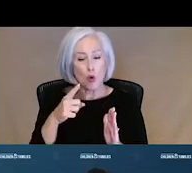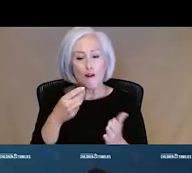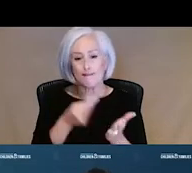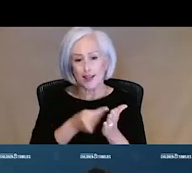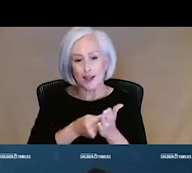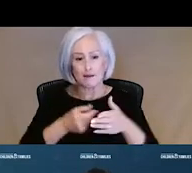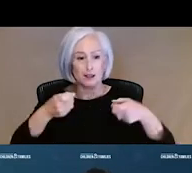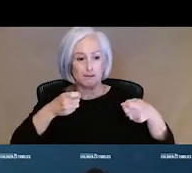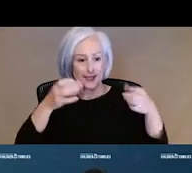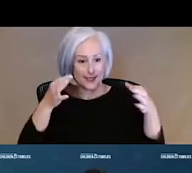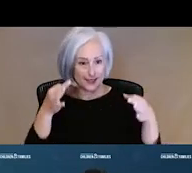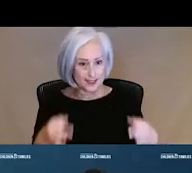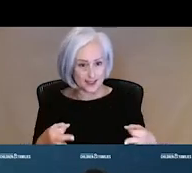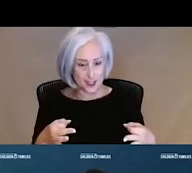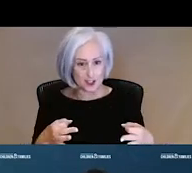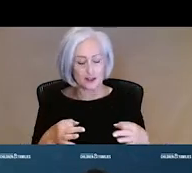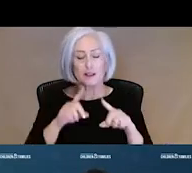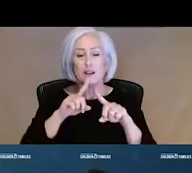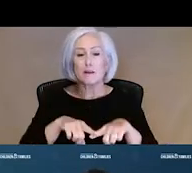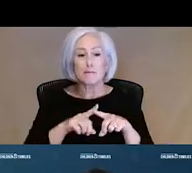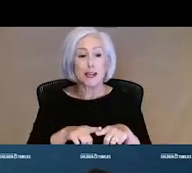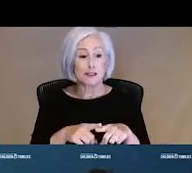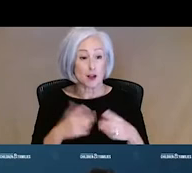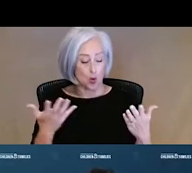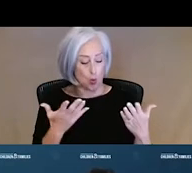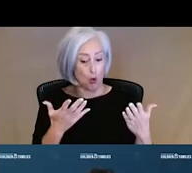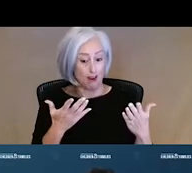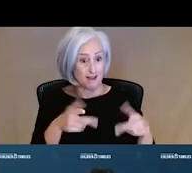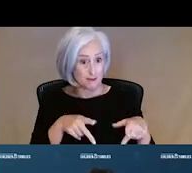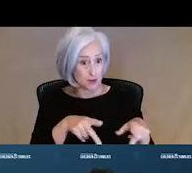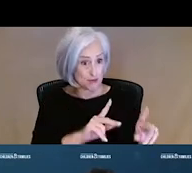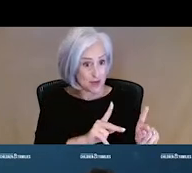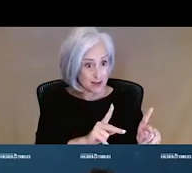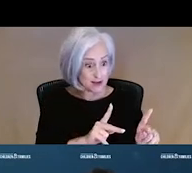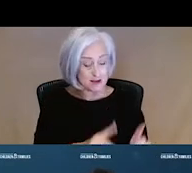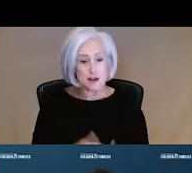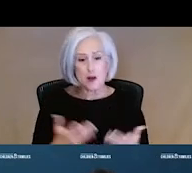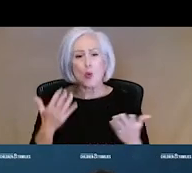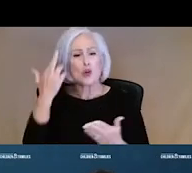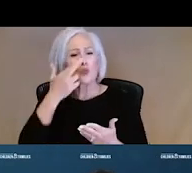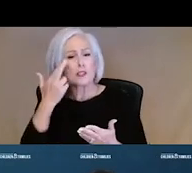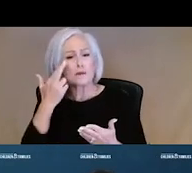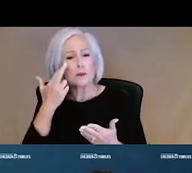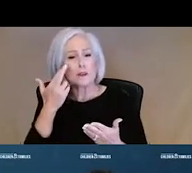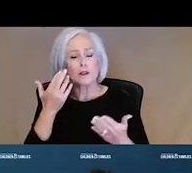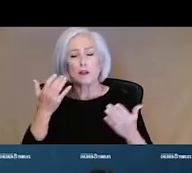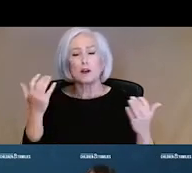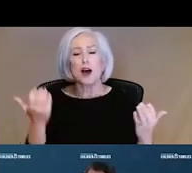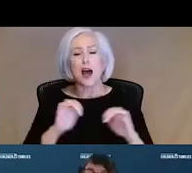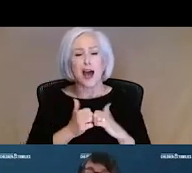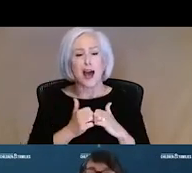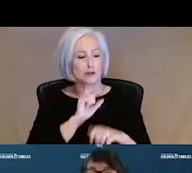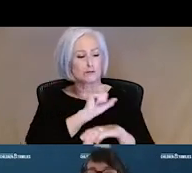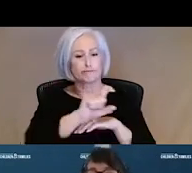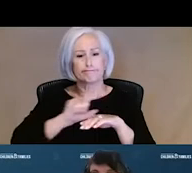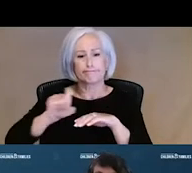on the interrelated principles of allowability, reasonableness, and allocability. We'll talk about what an indirect cost rate is